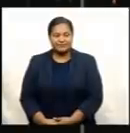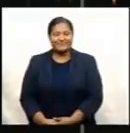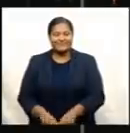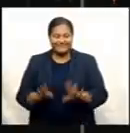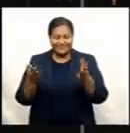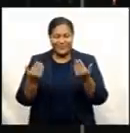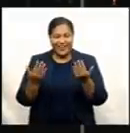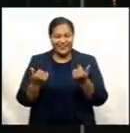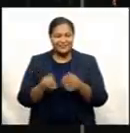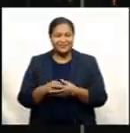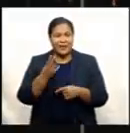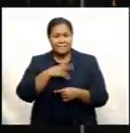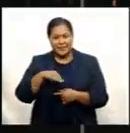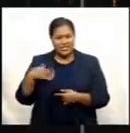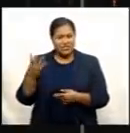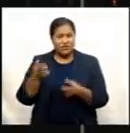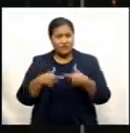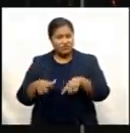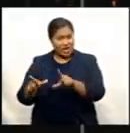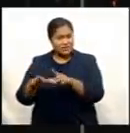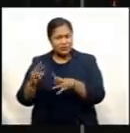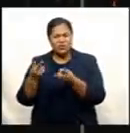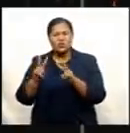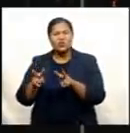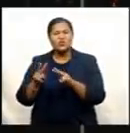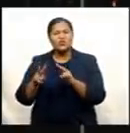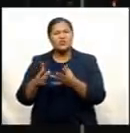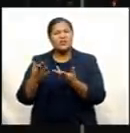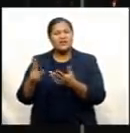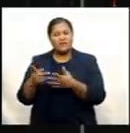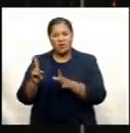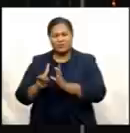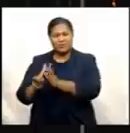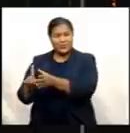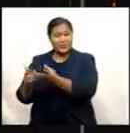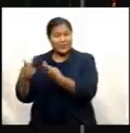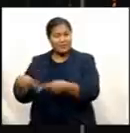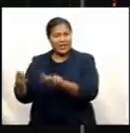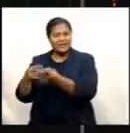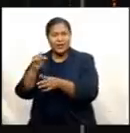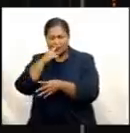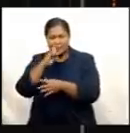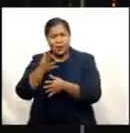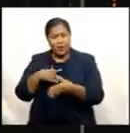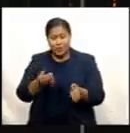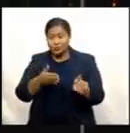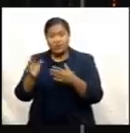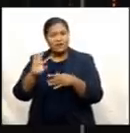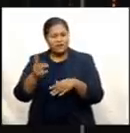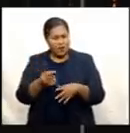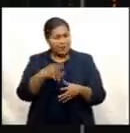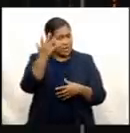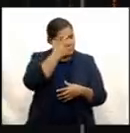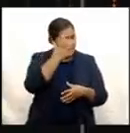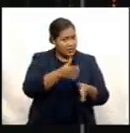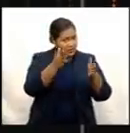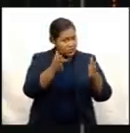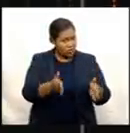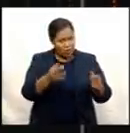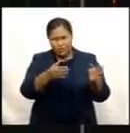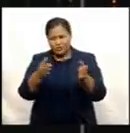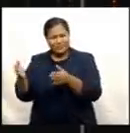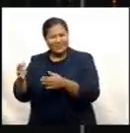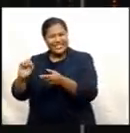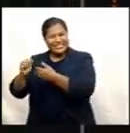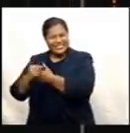Welcome back. The Ministry of Transport is looking for quarantine sites for people wanting to move from red to green zones. 14 days